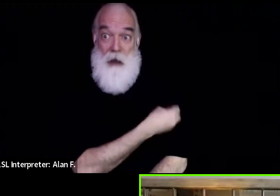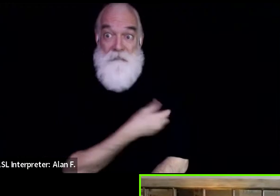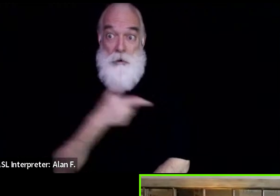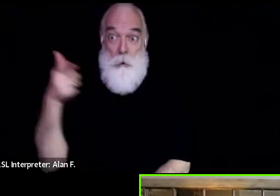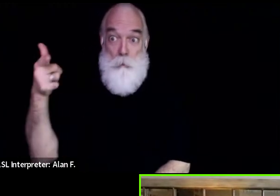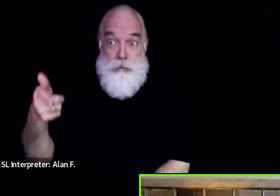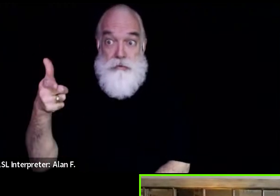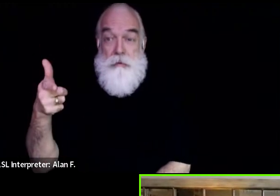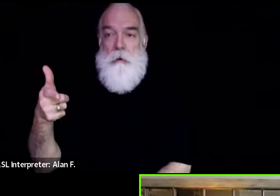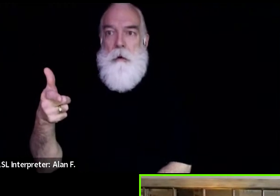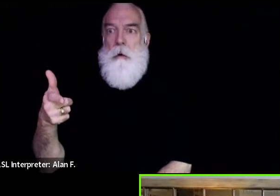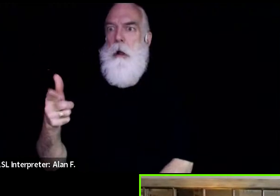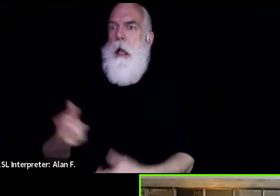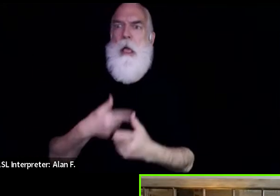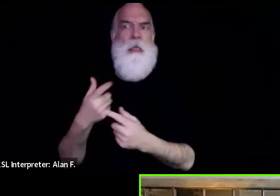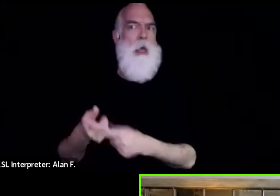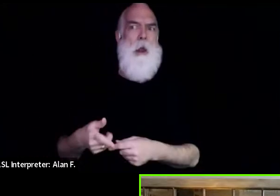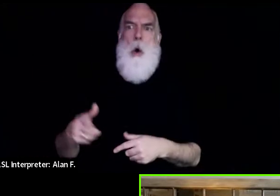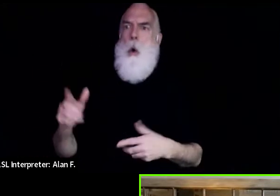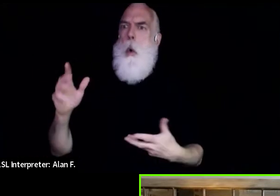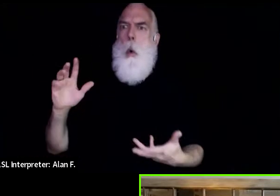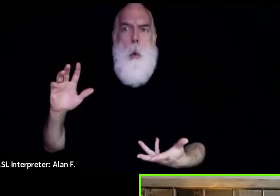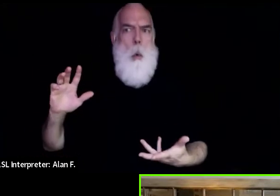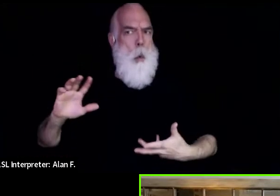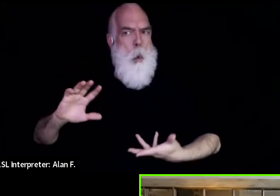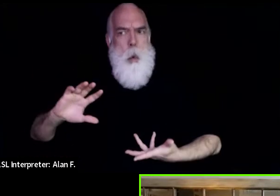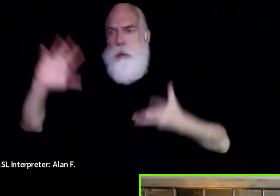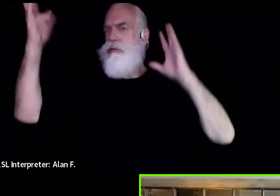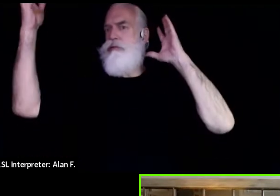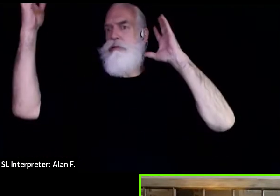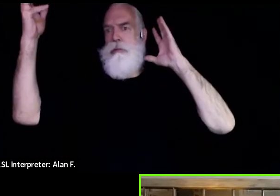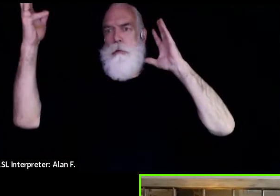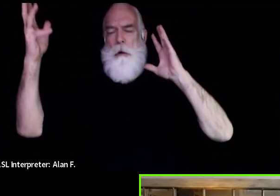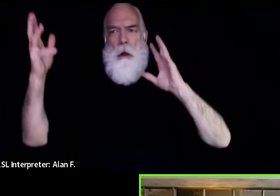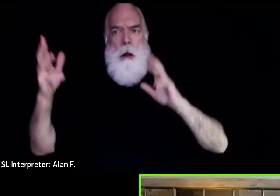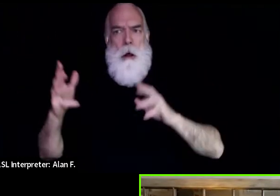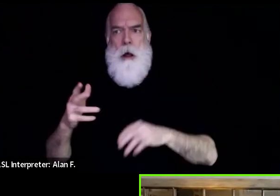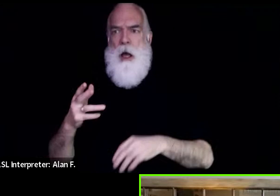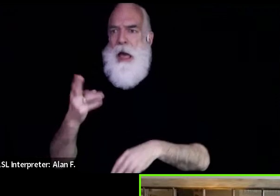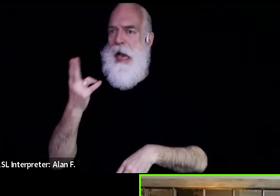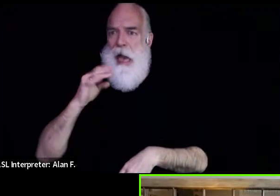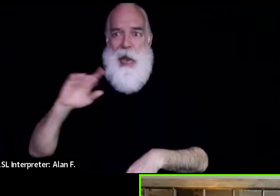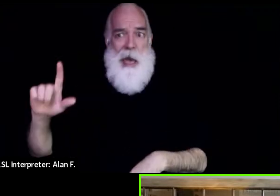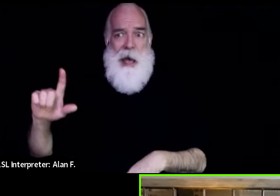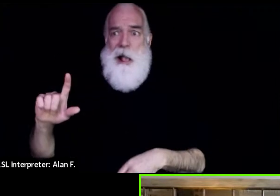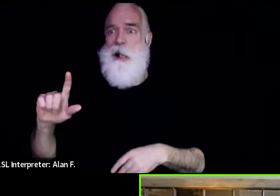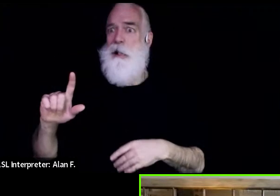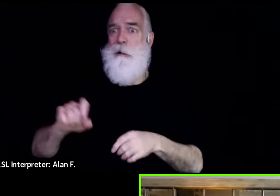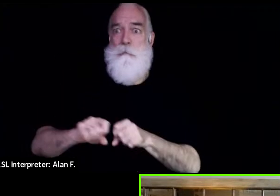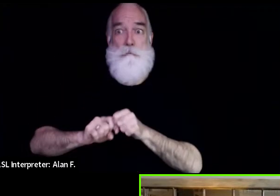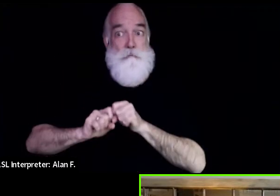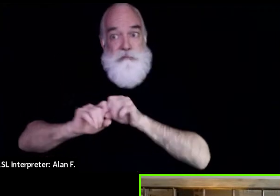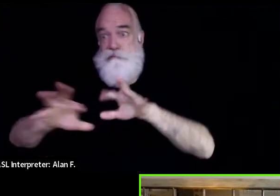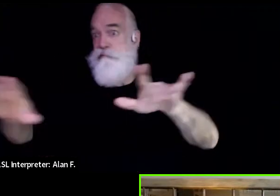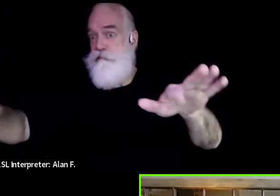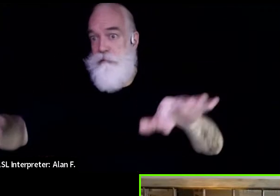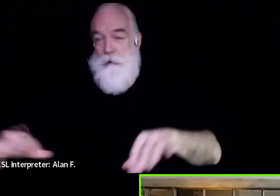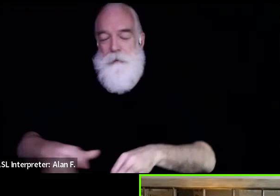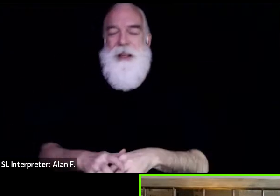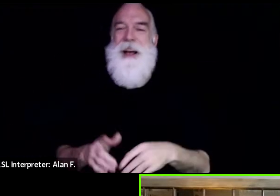when all hell broke loose. And, you know, there were some other politics at play. The